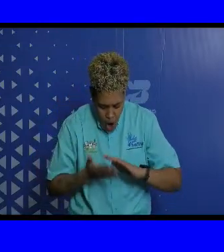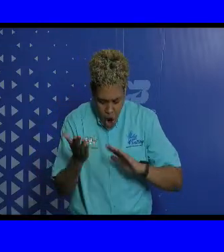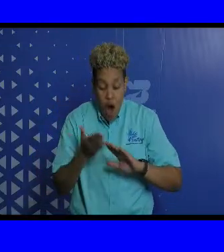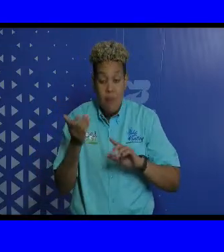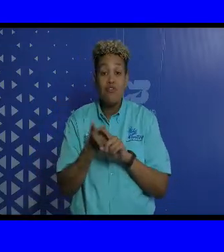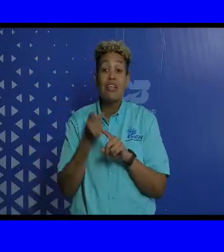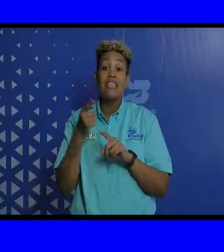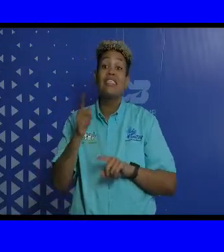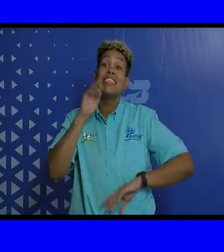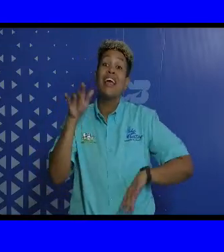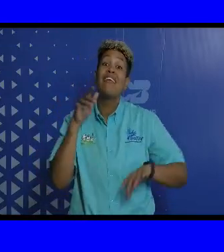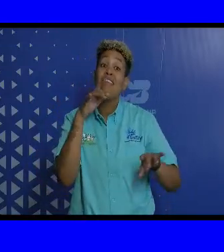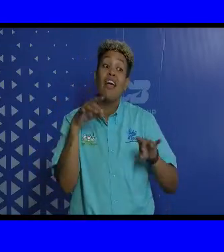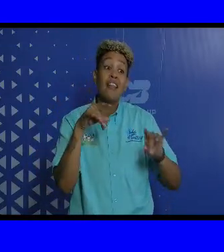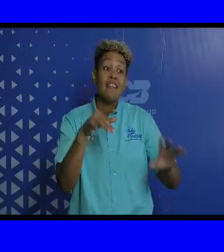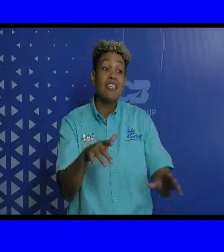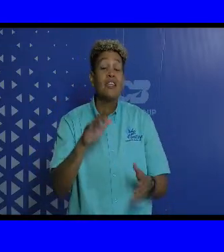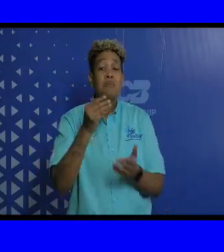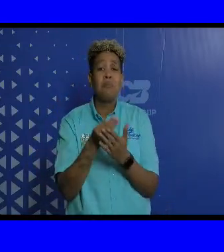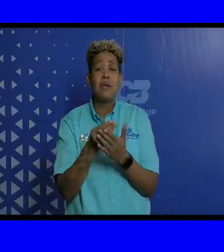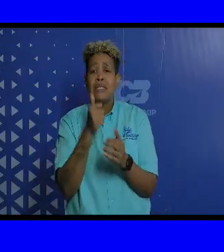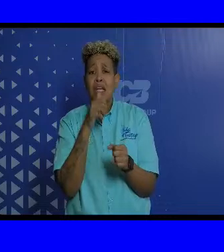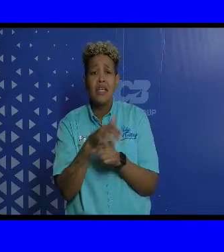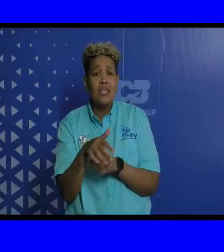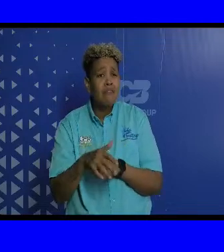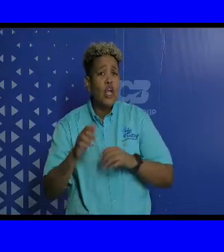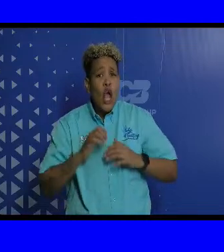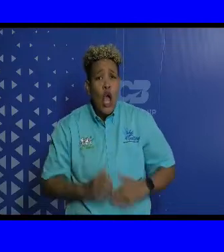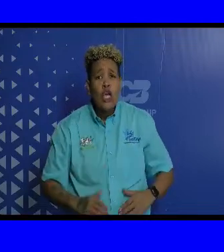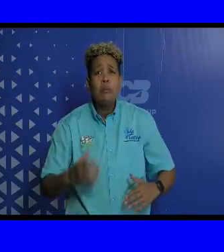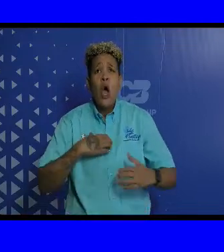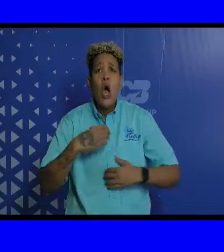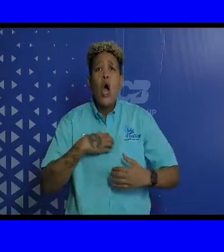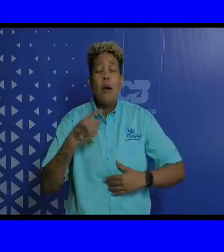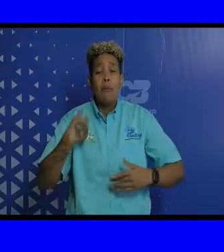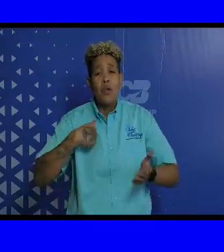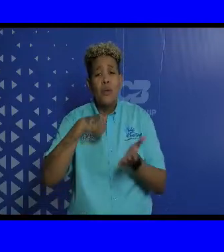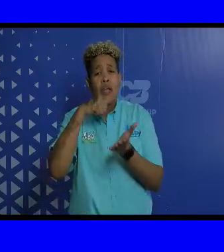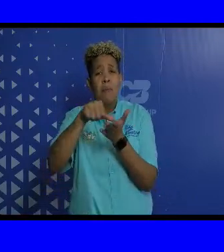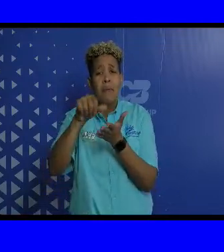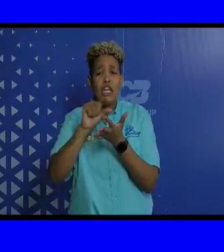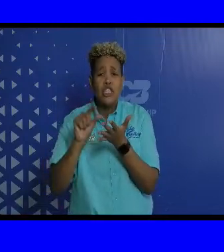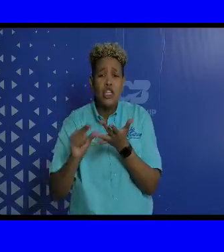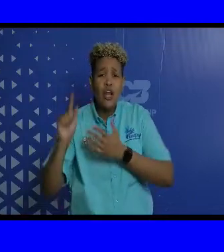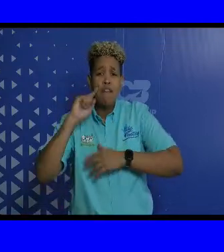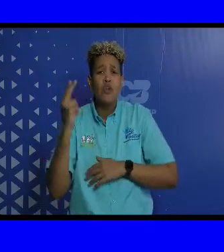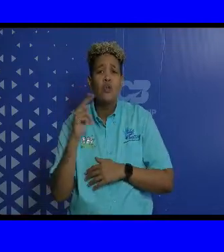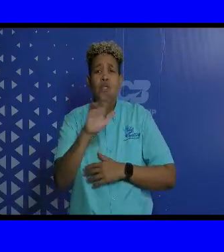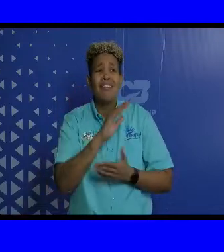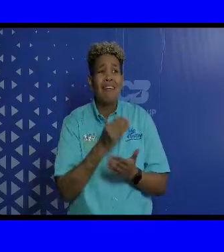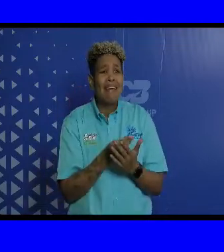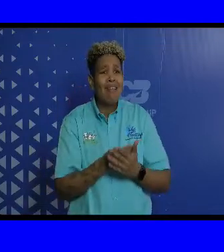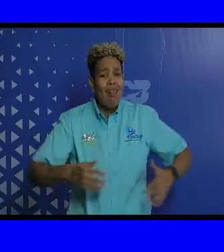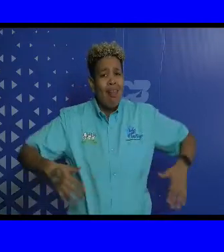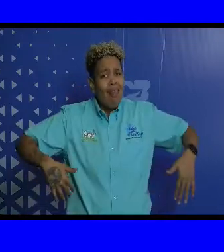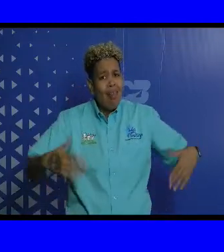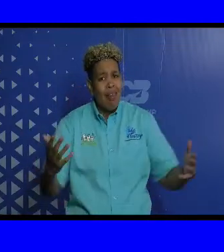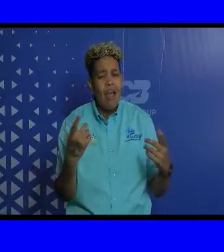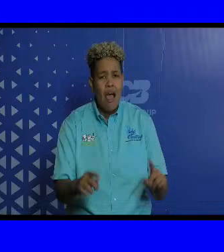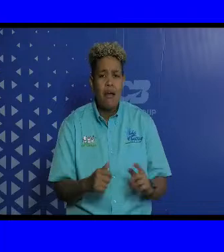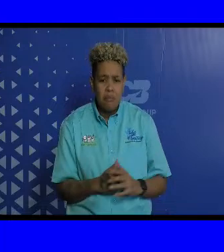Operations were inefficient, capital was inefficient, customers were complaining, and we were not paying our shareholders for the use of their capital.